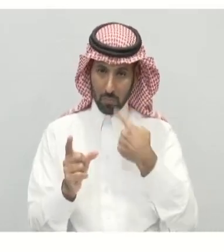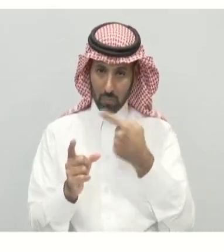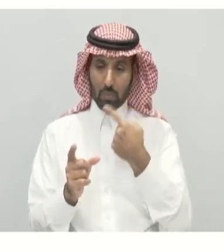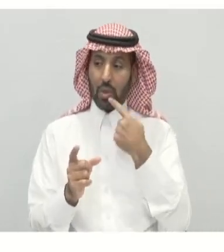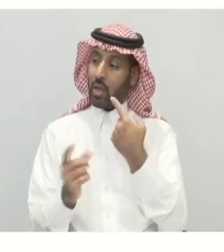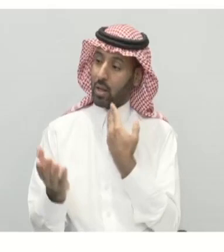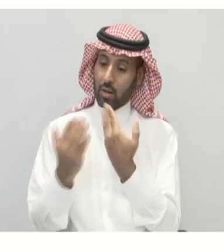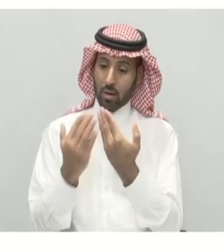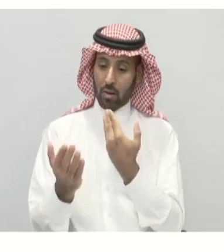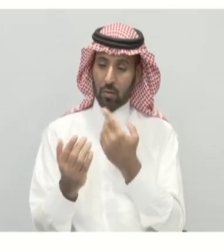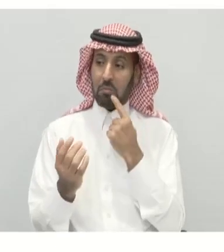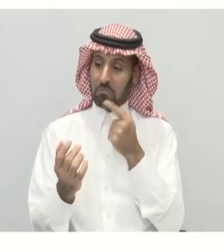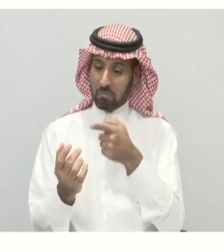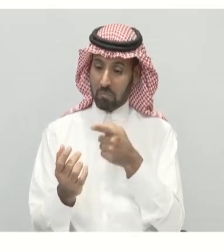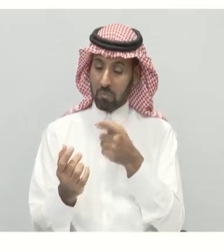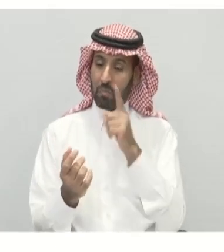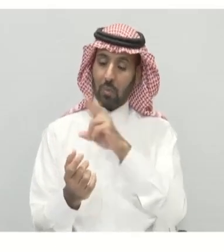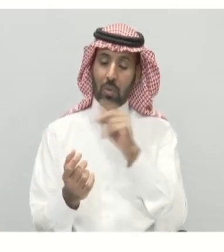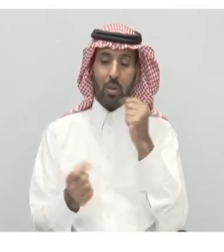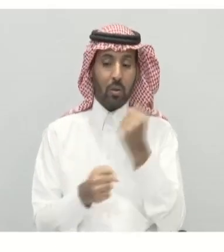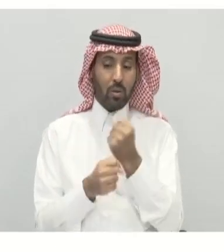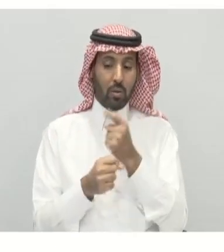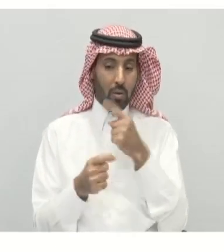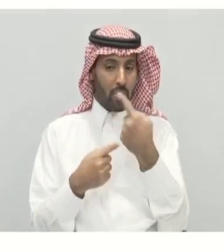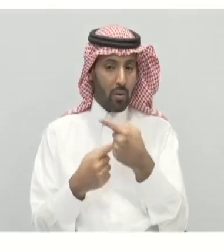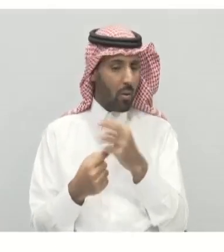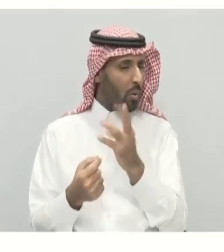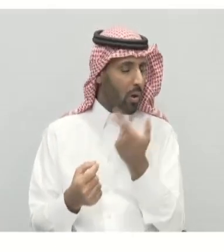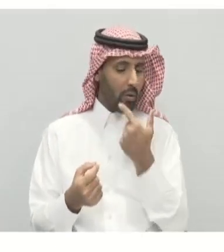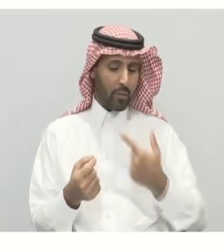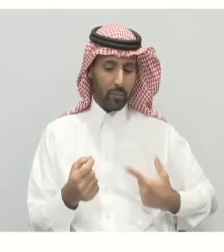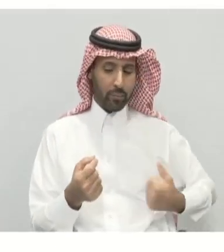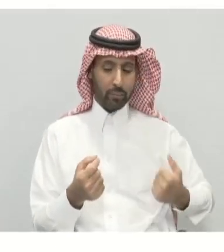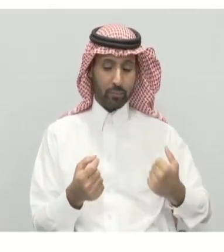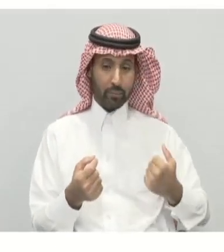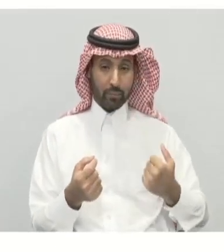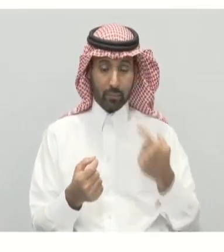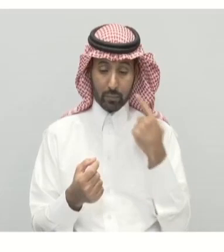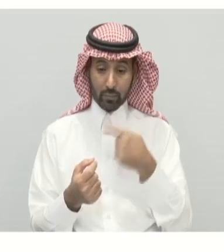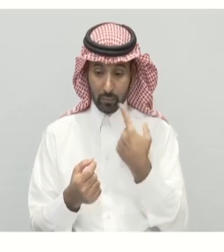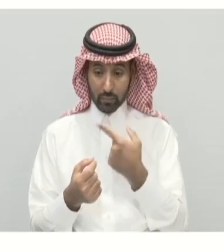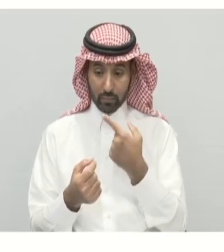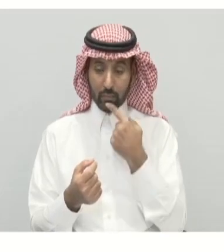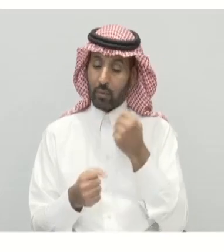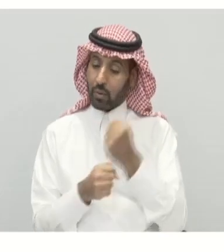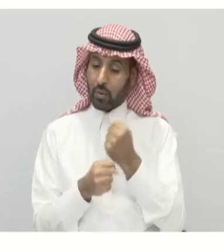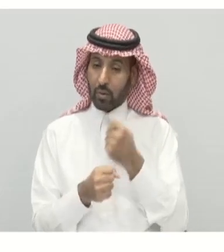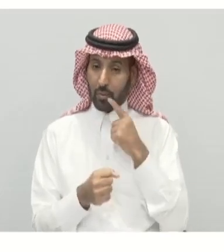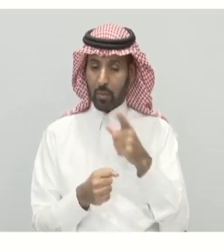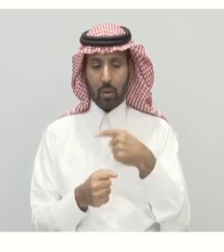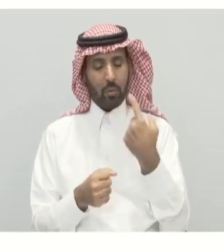listener is going to know whether you are using the verb or you are using the noun. Are you speaking about the verb or the